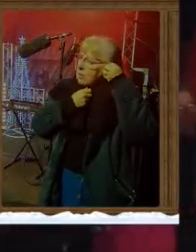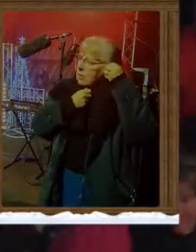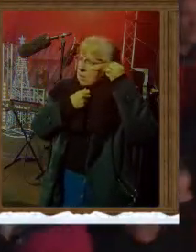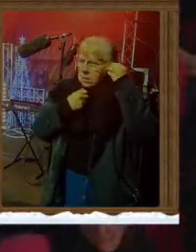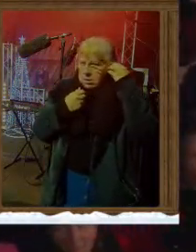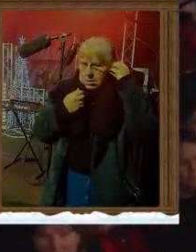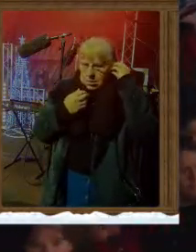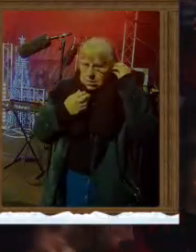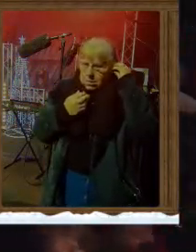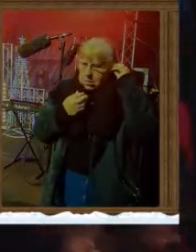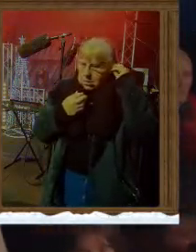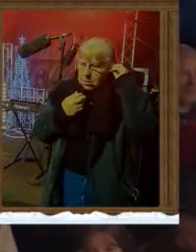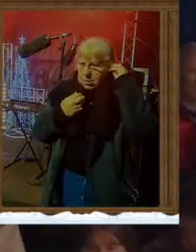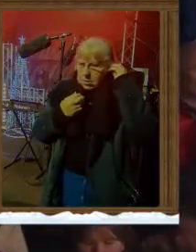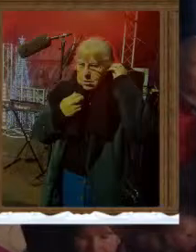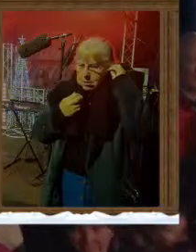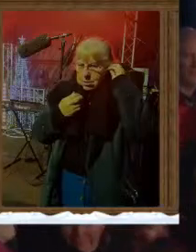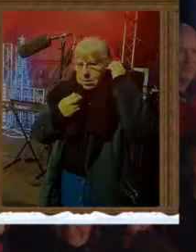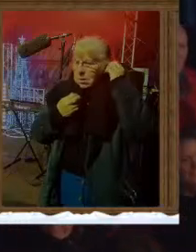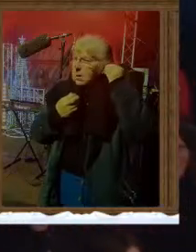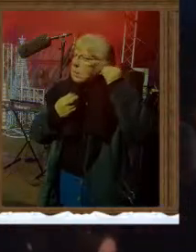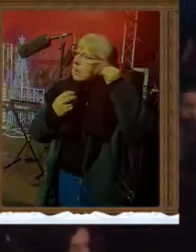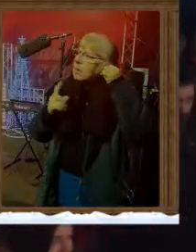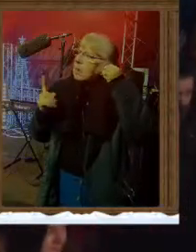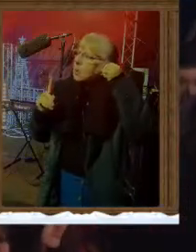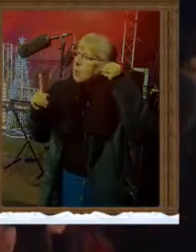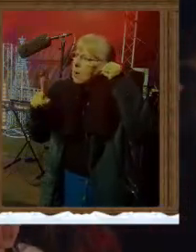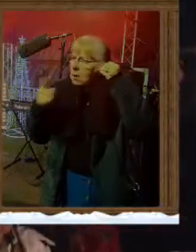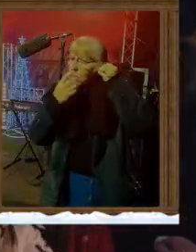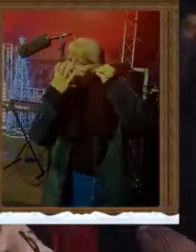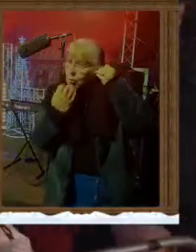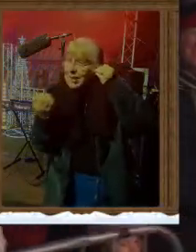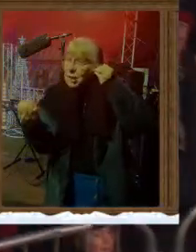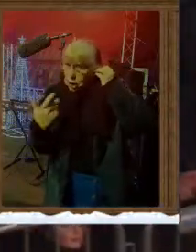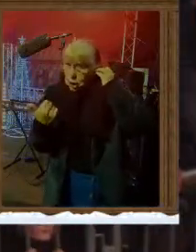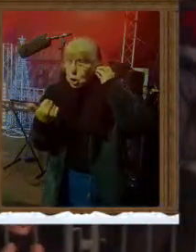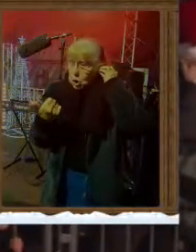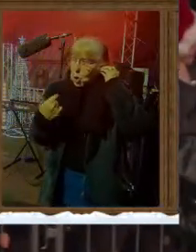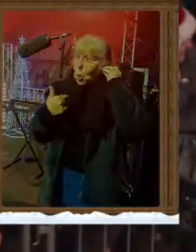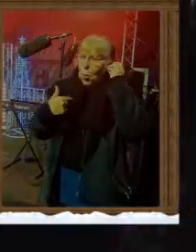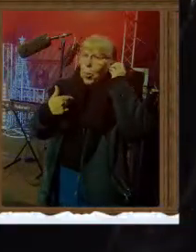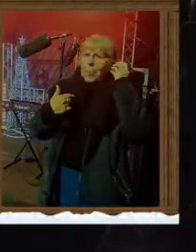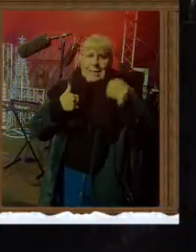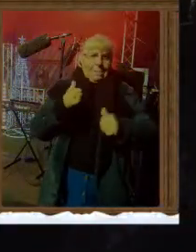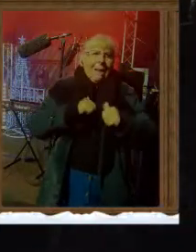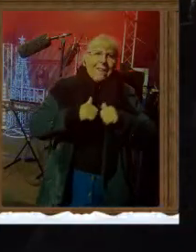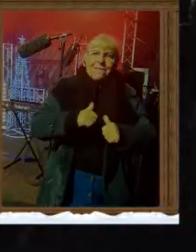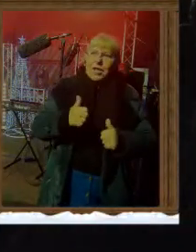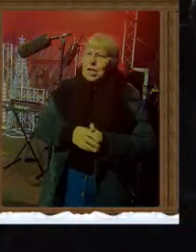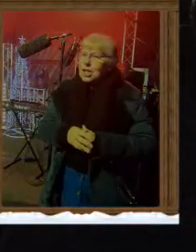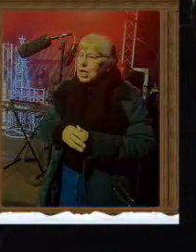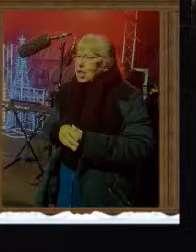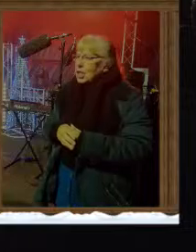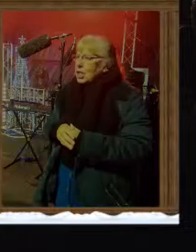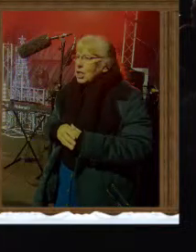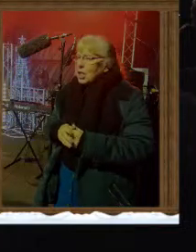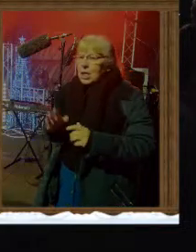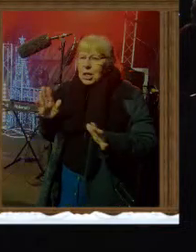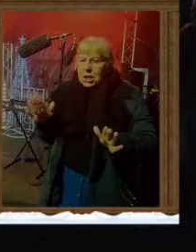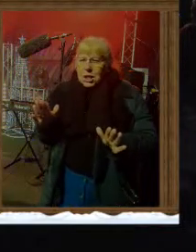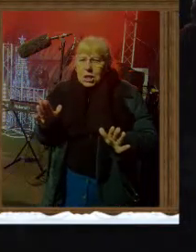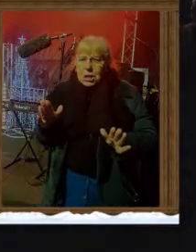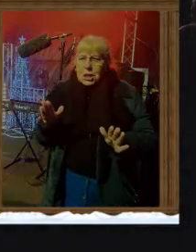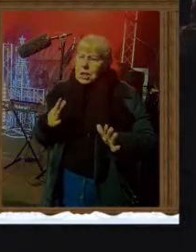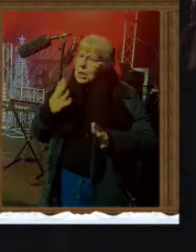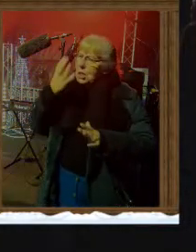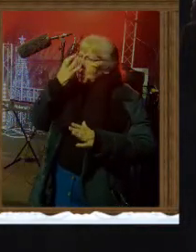Here's a clue. Here's one. No, the Grinch is good. The Grinch is my favourite. Grinch is my favourite. Does anybody think the Grinch